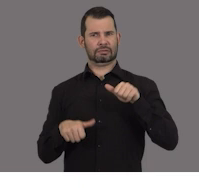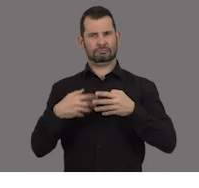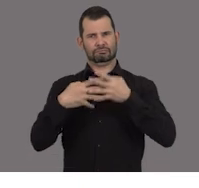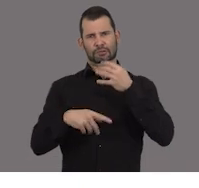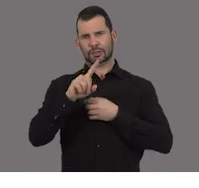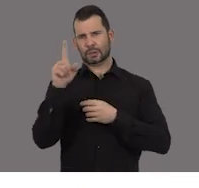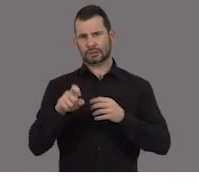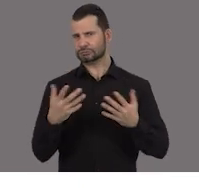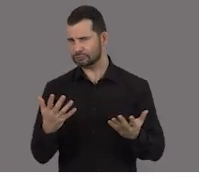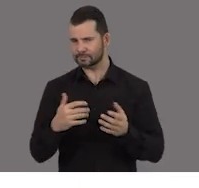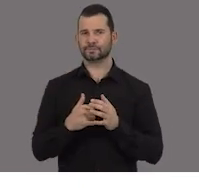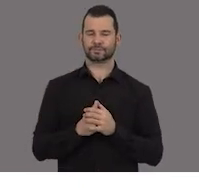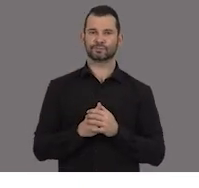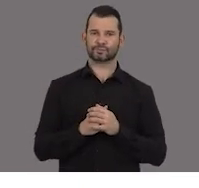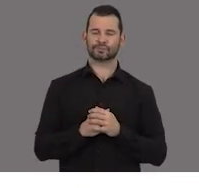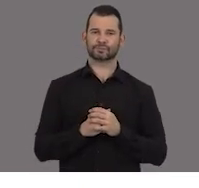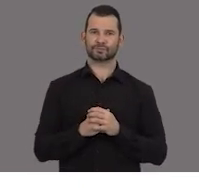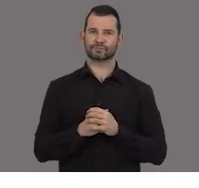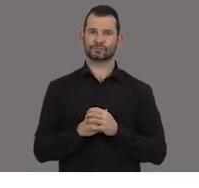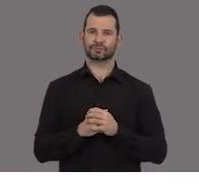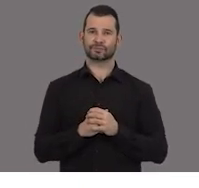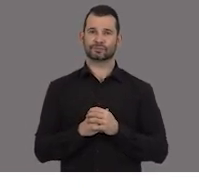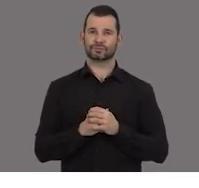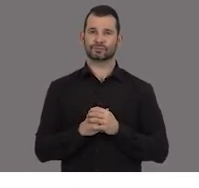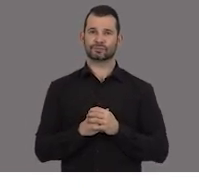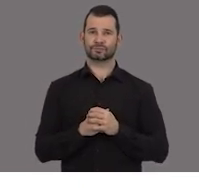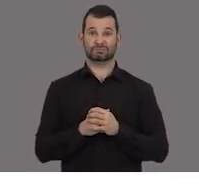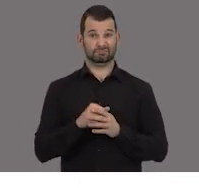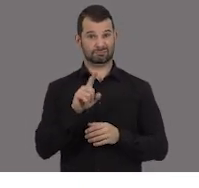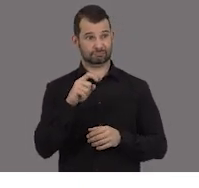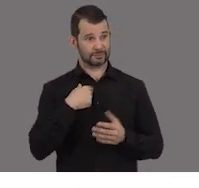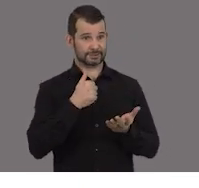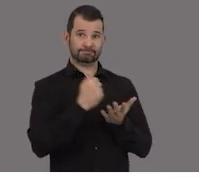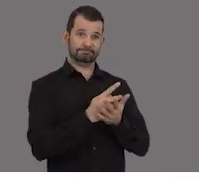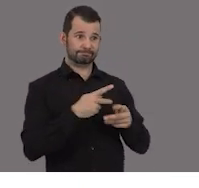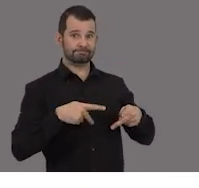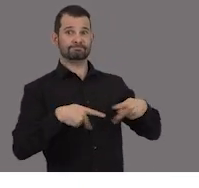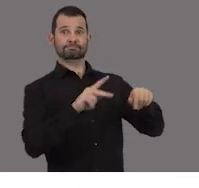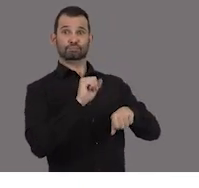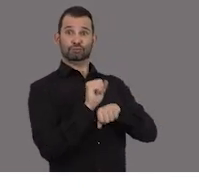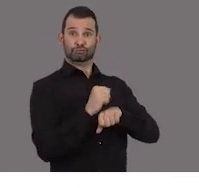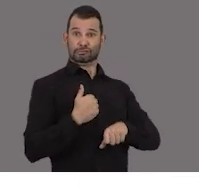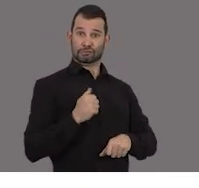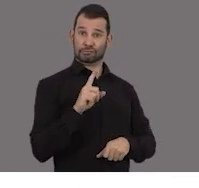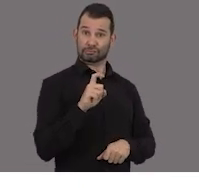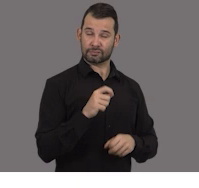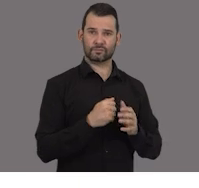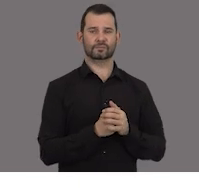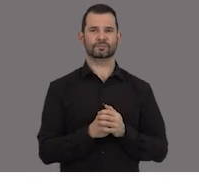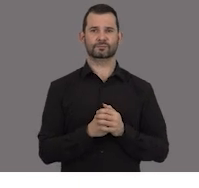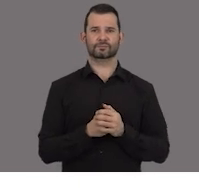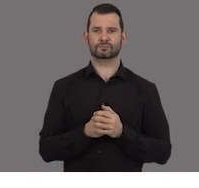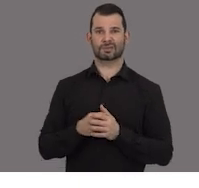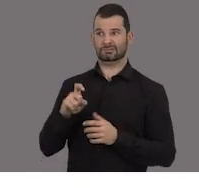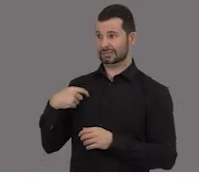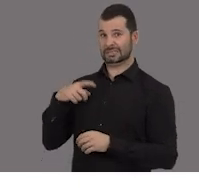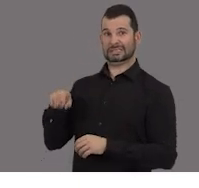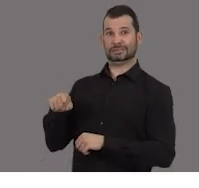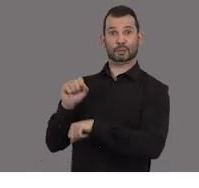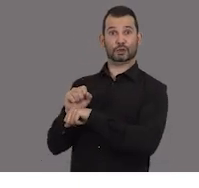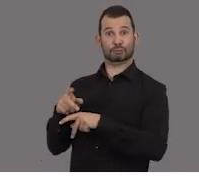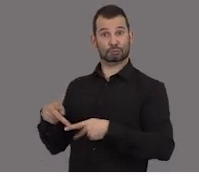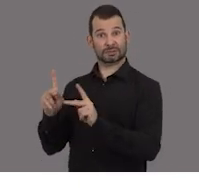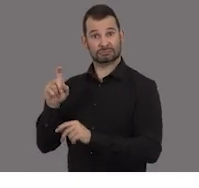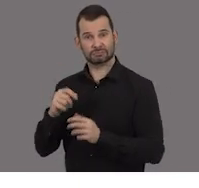Canada, you may be asking yourself these questions. Am I eligible to work in Canada? Do I need a